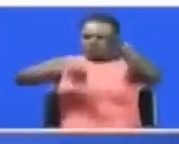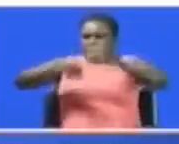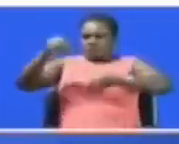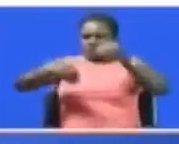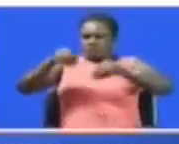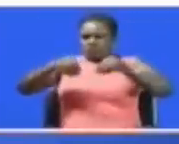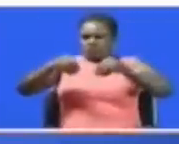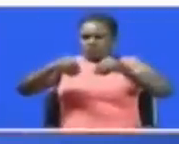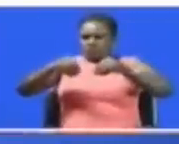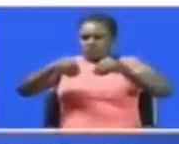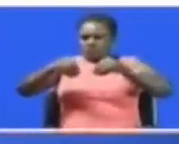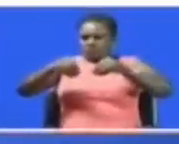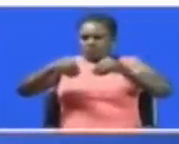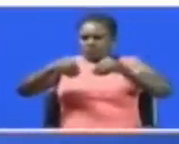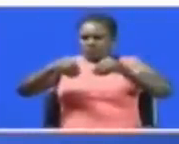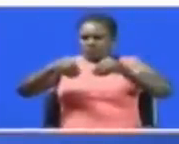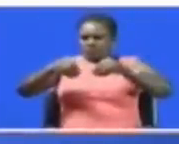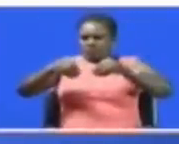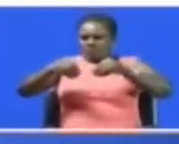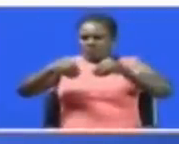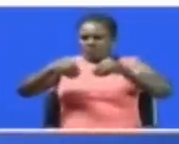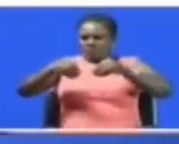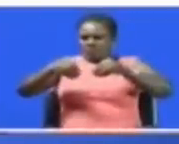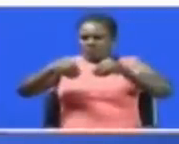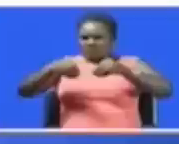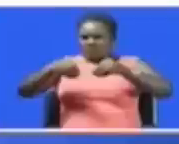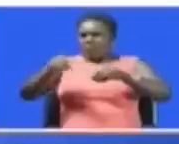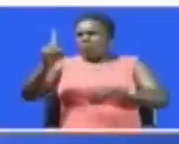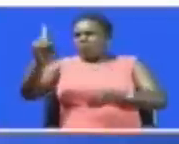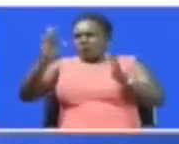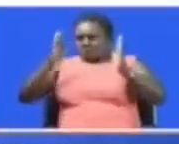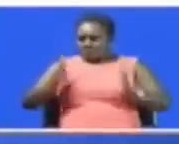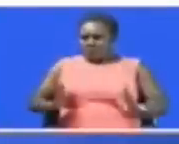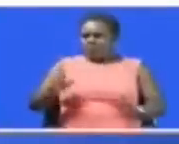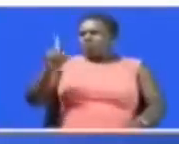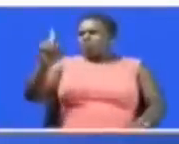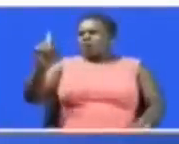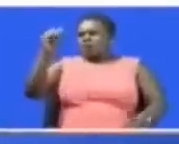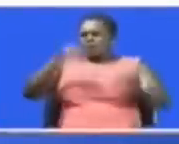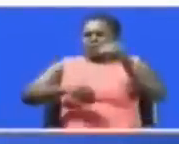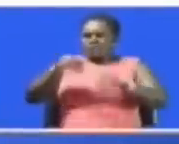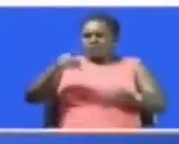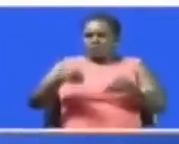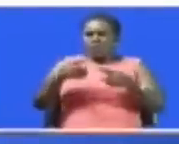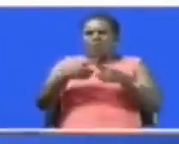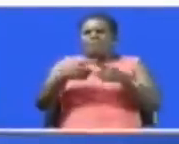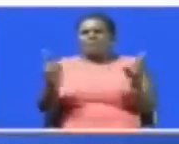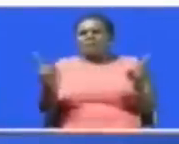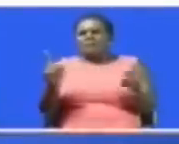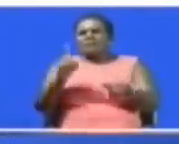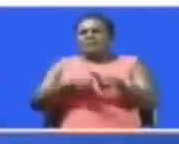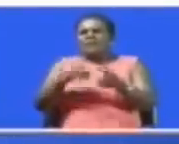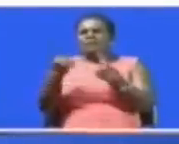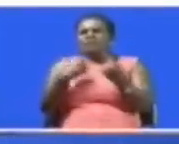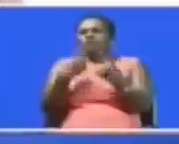elections, it is to some extent largely a one person, one vote, except